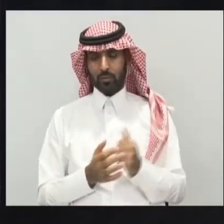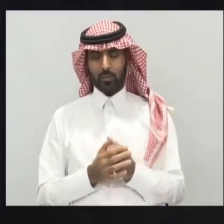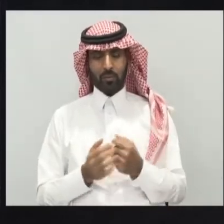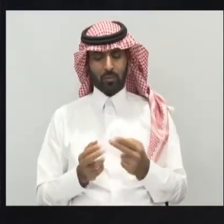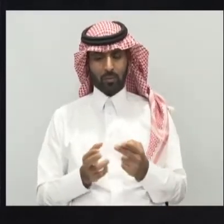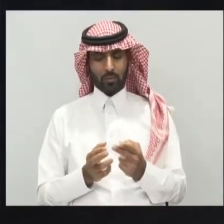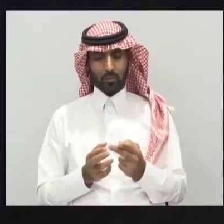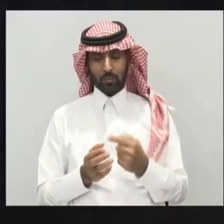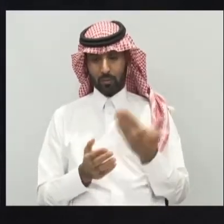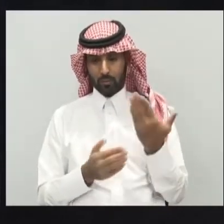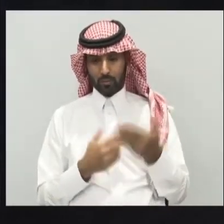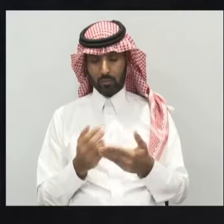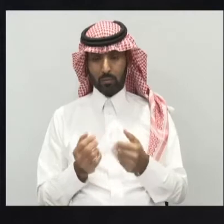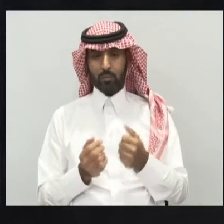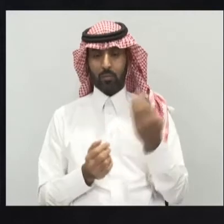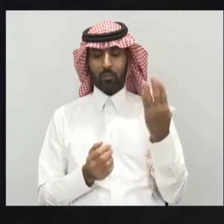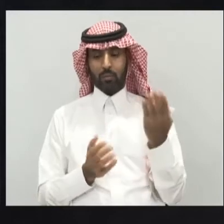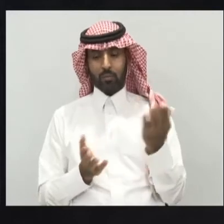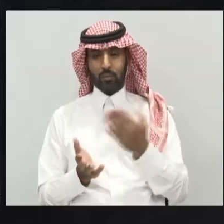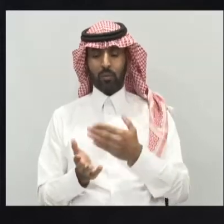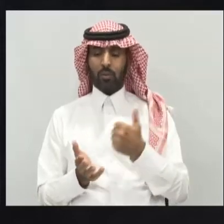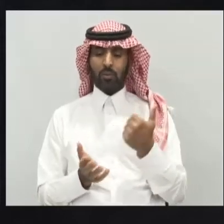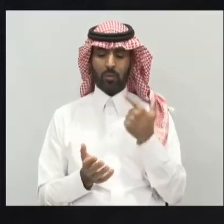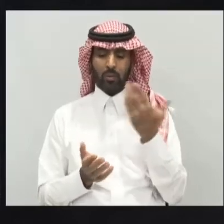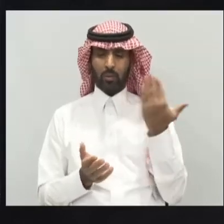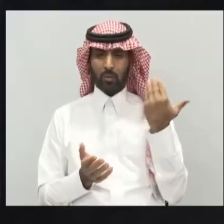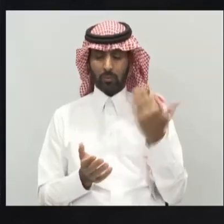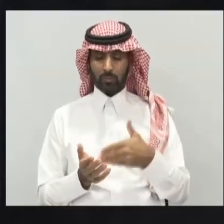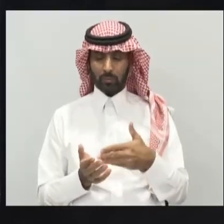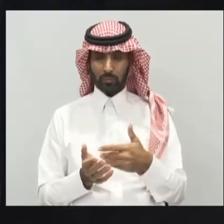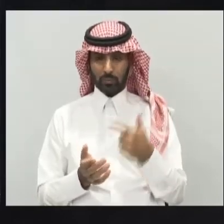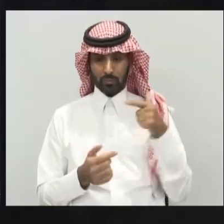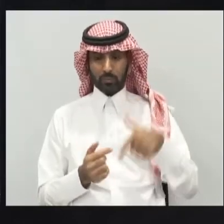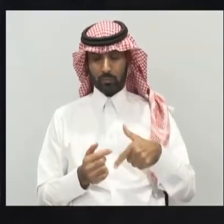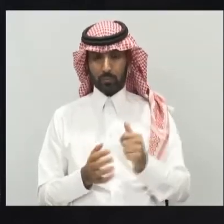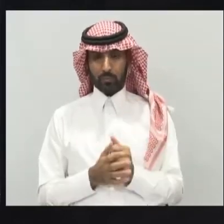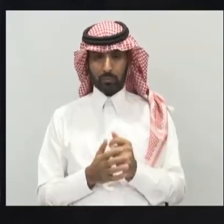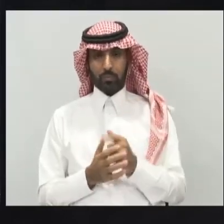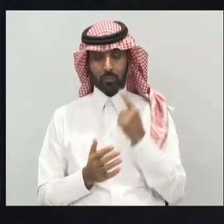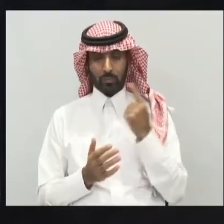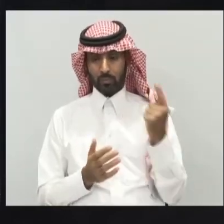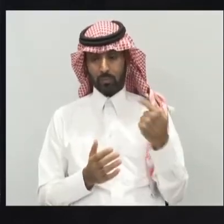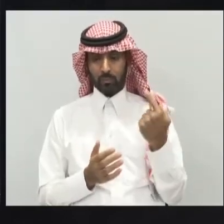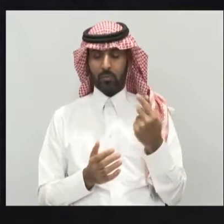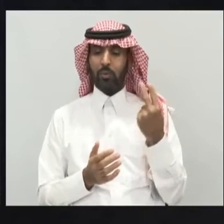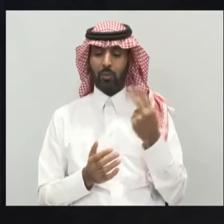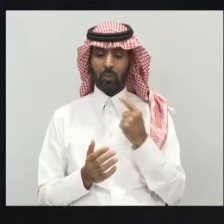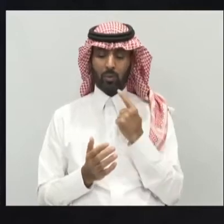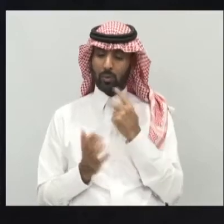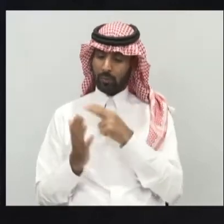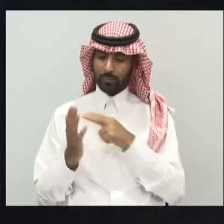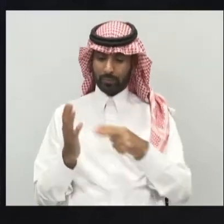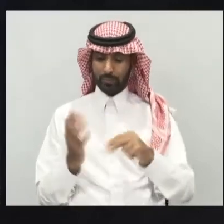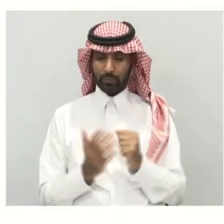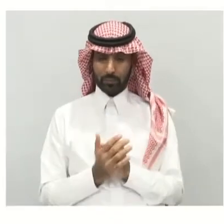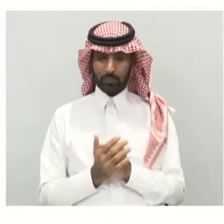the expansion units 4 to 6 last class. Today inshallah we will cover lesson 2, the reading. Okay?